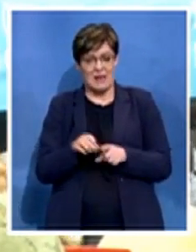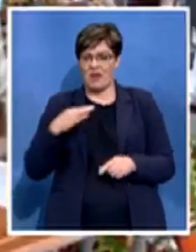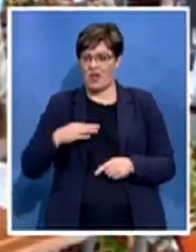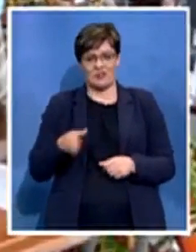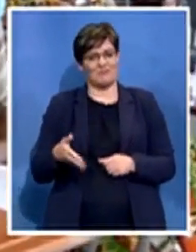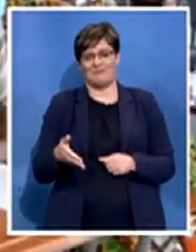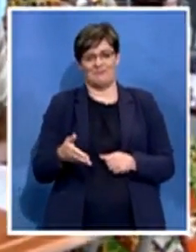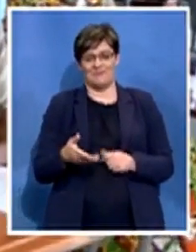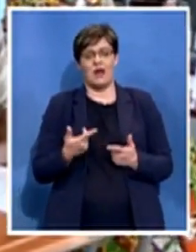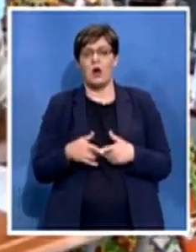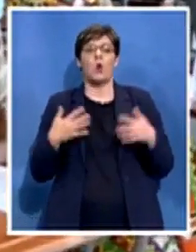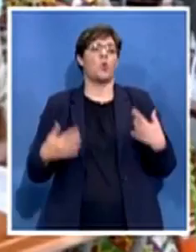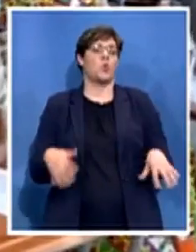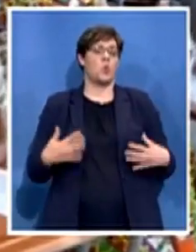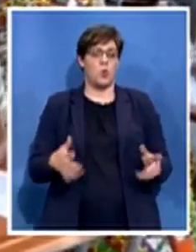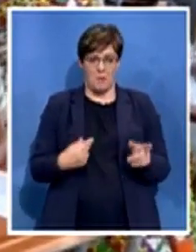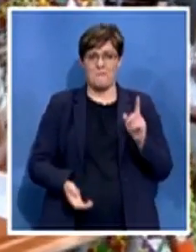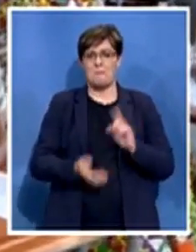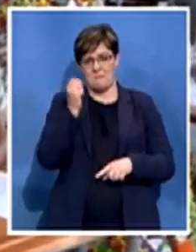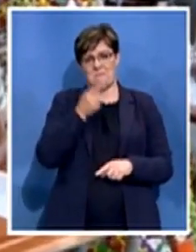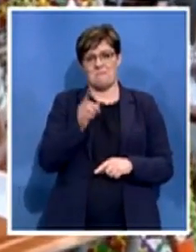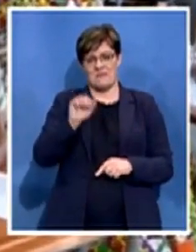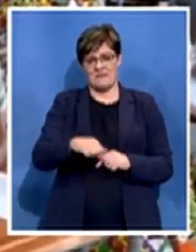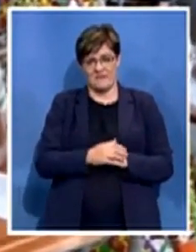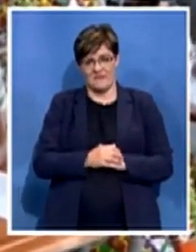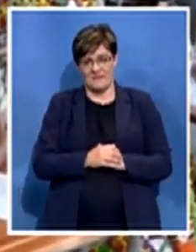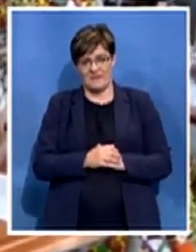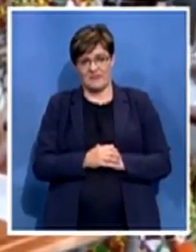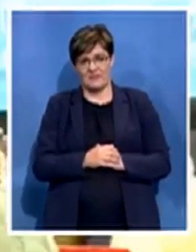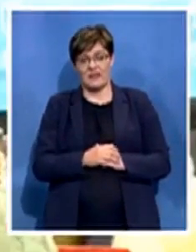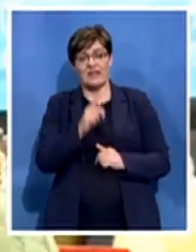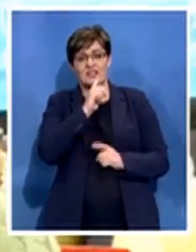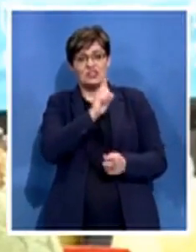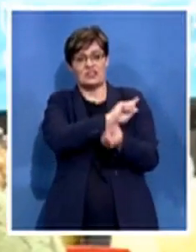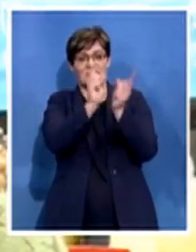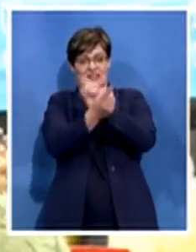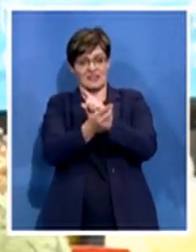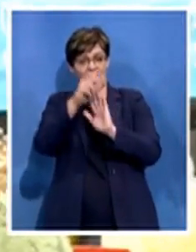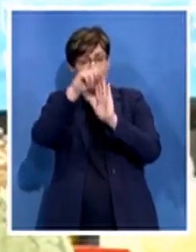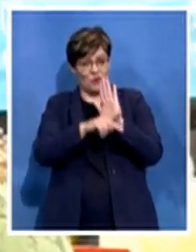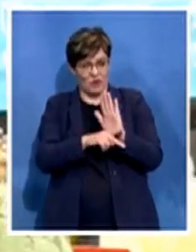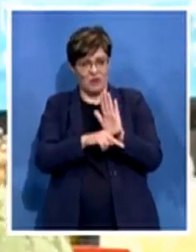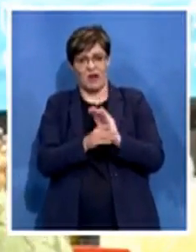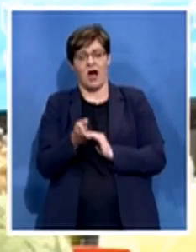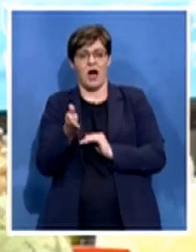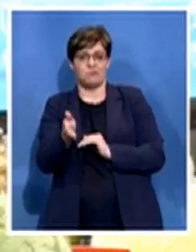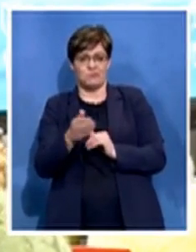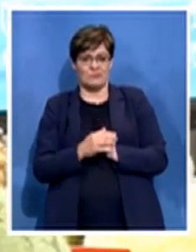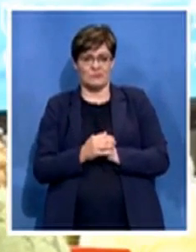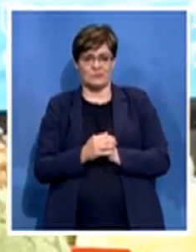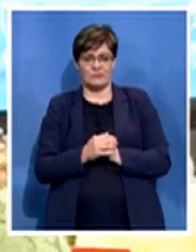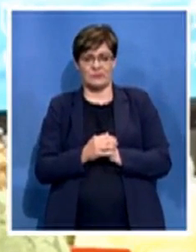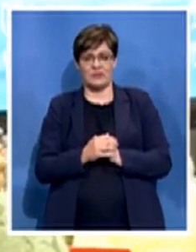have them. A teachers exchange program at the schools is on the cards, where our teachers will go to the